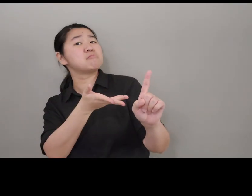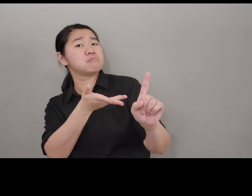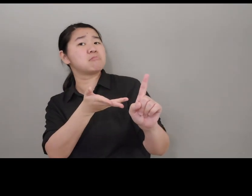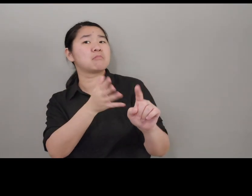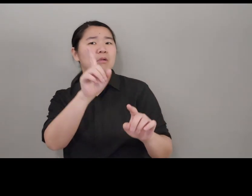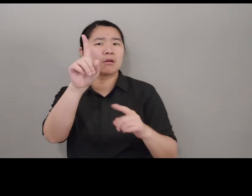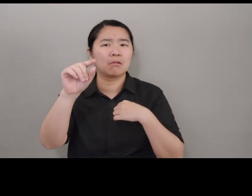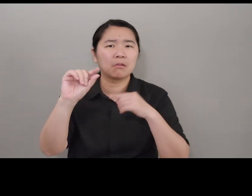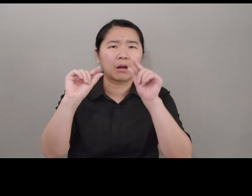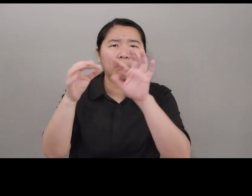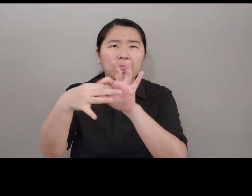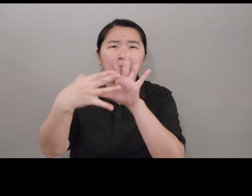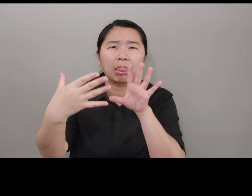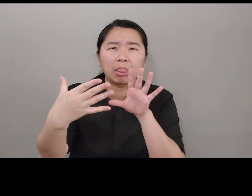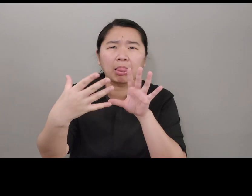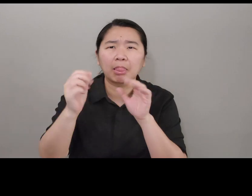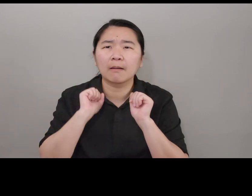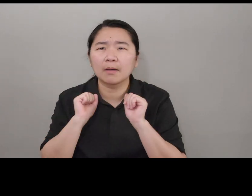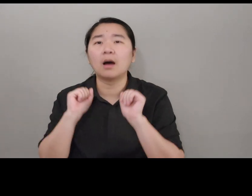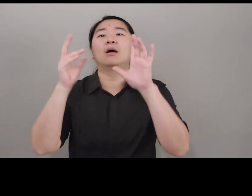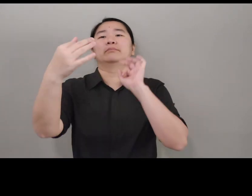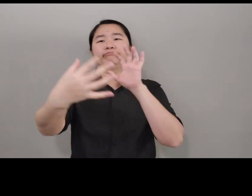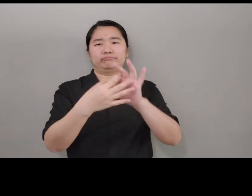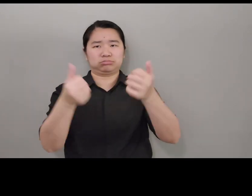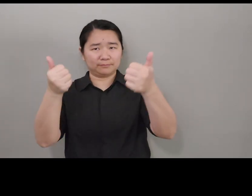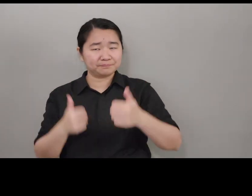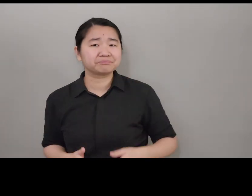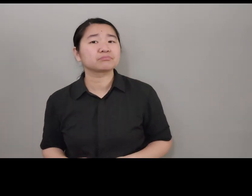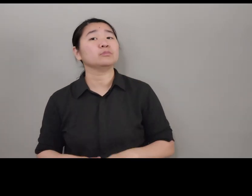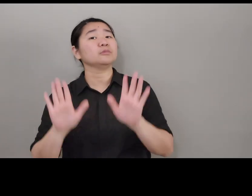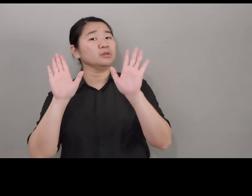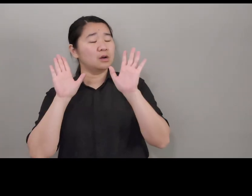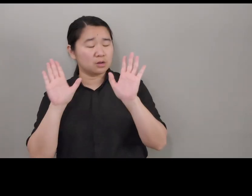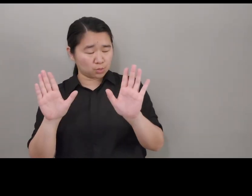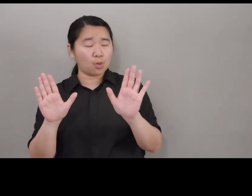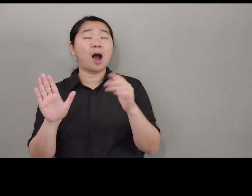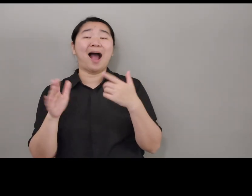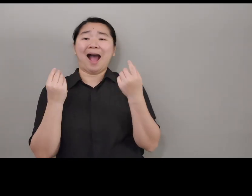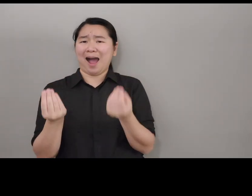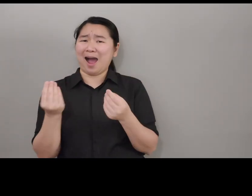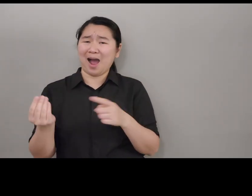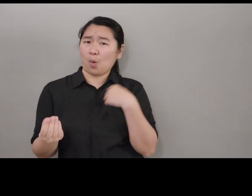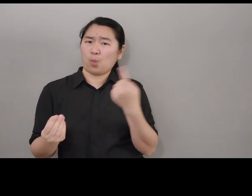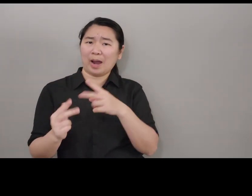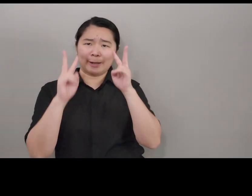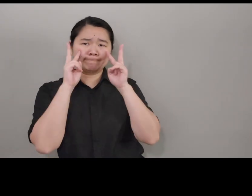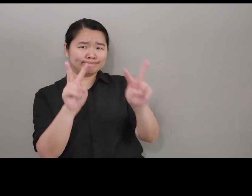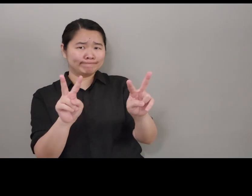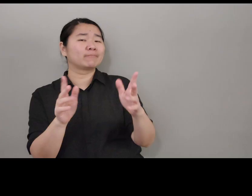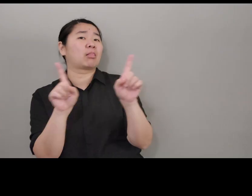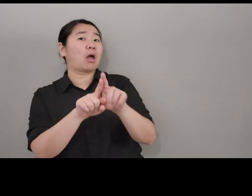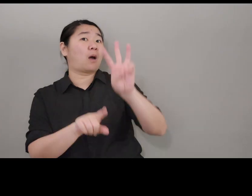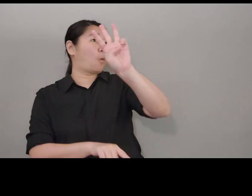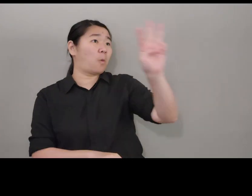and I'm back. And how do we actually take large websites, large applications, and how